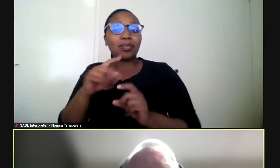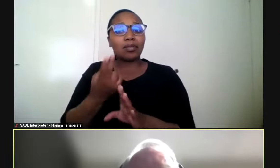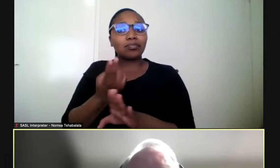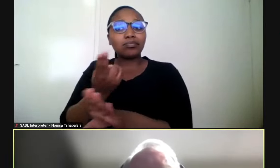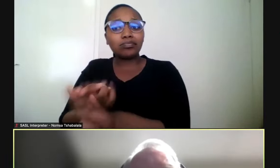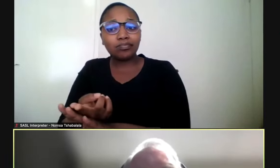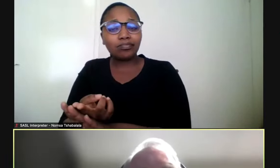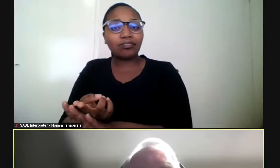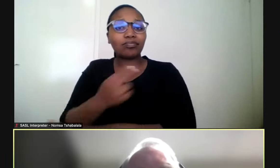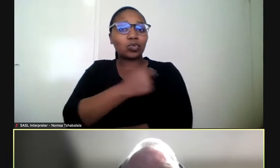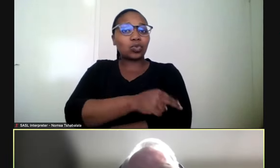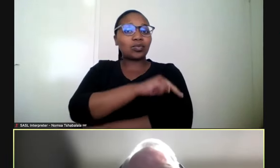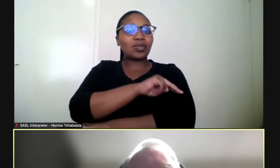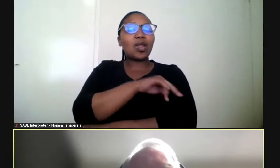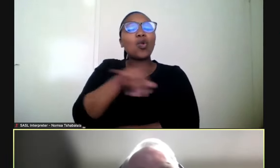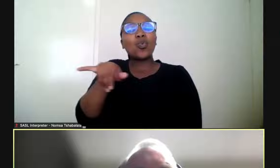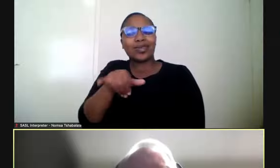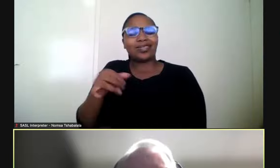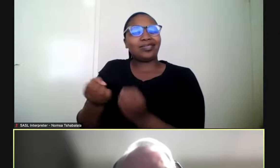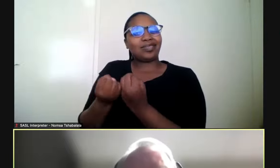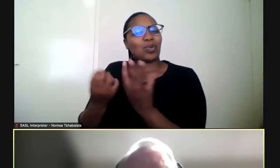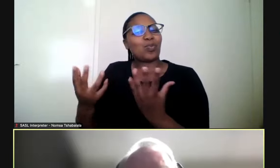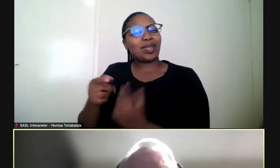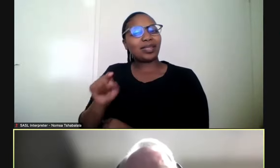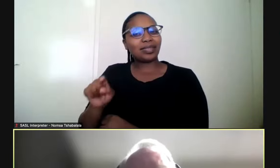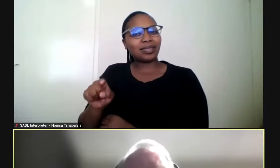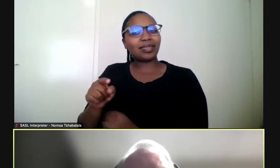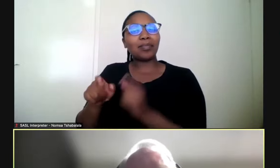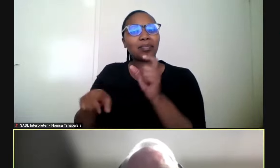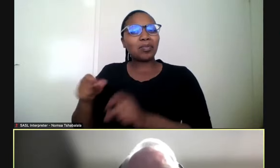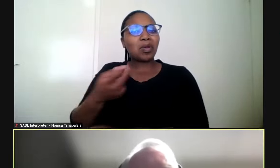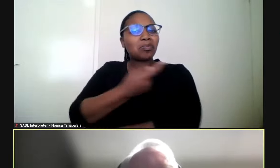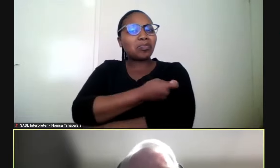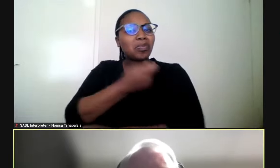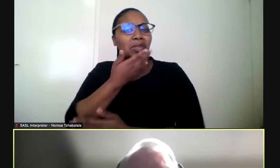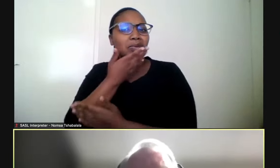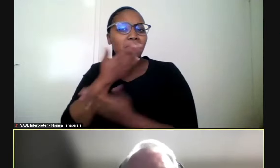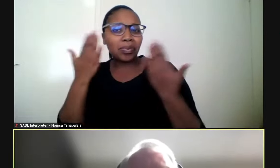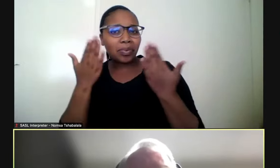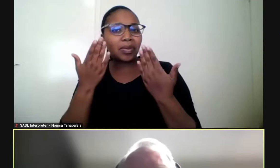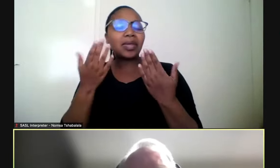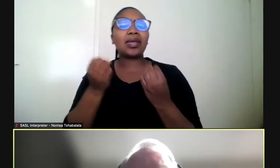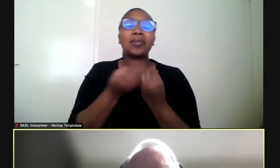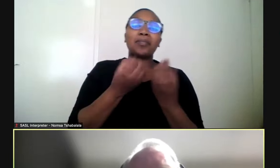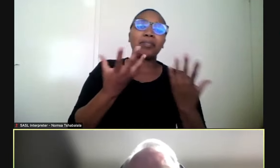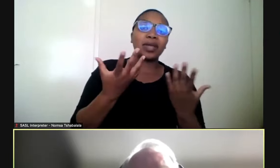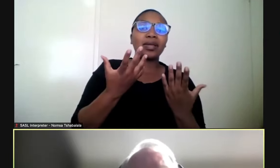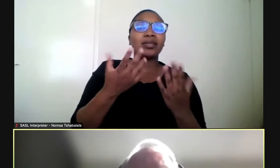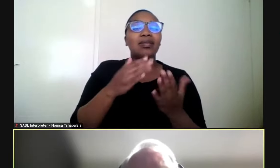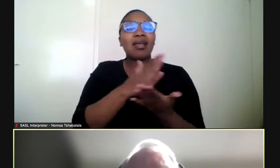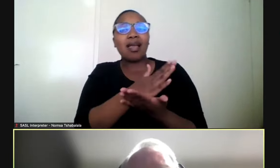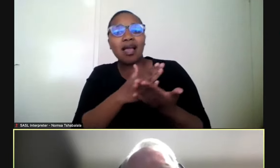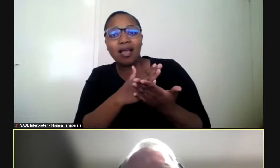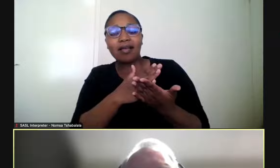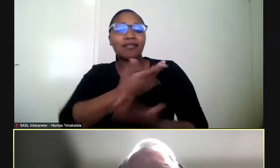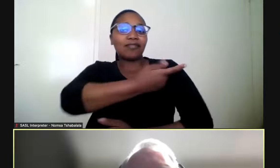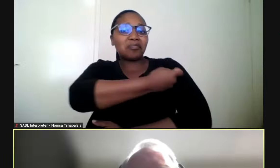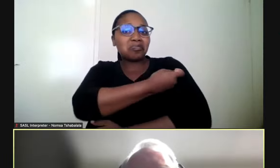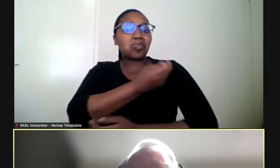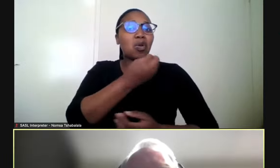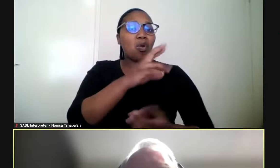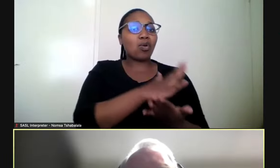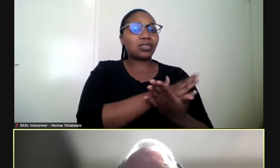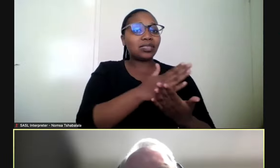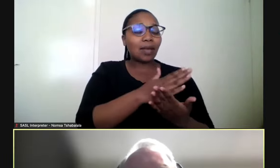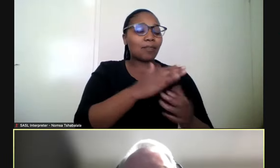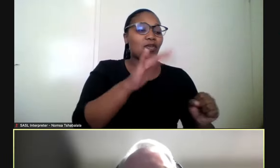cases, how many of those are unvaccinated and how many are partially or fully vaccinated. So really it's